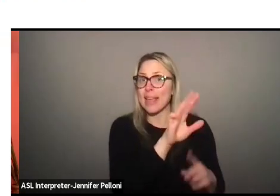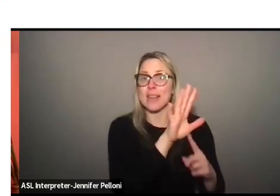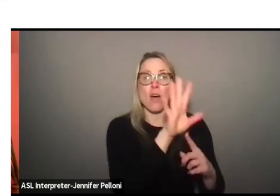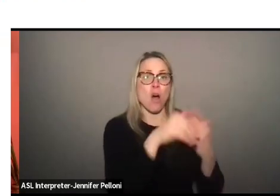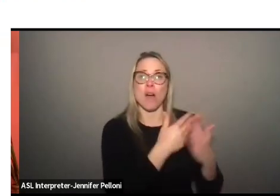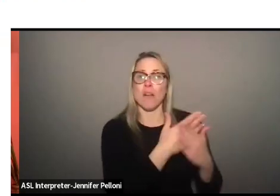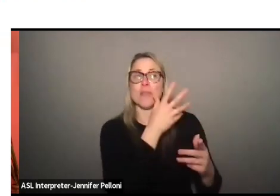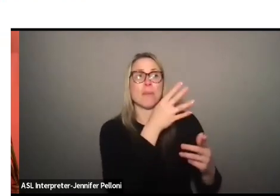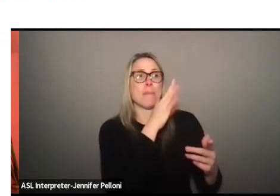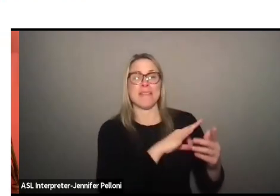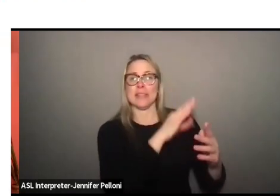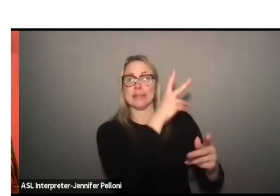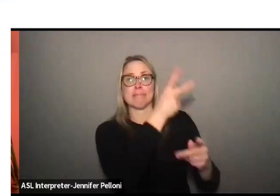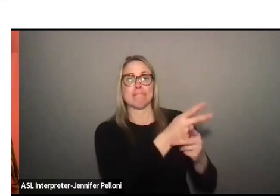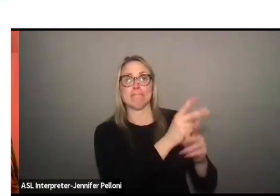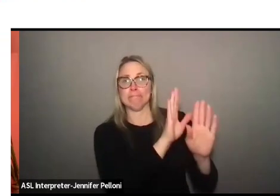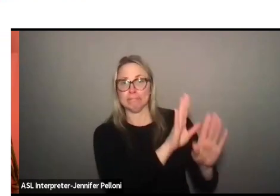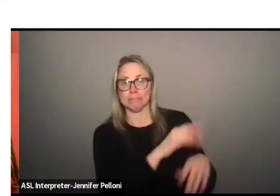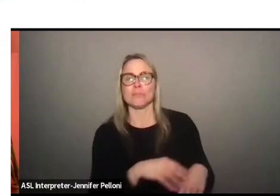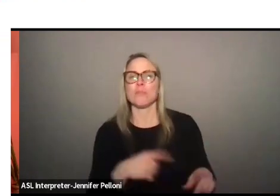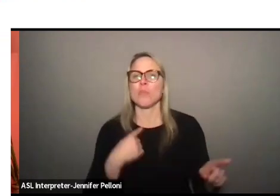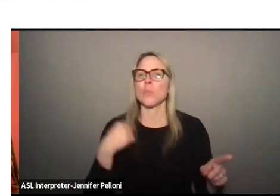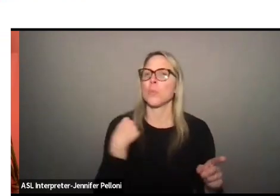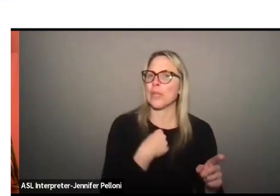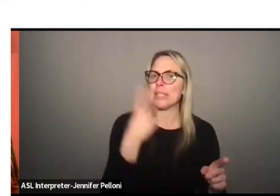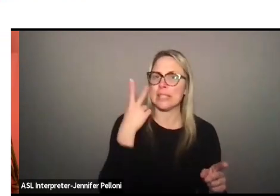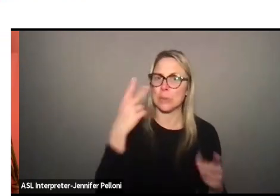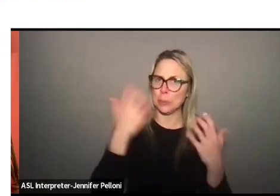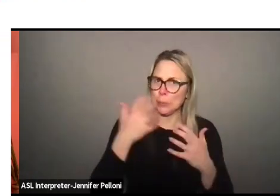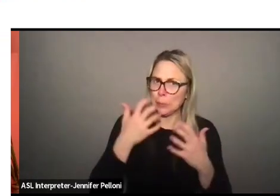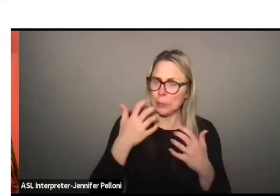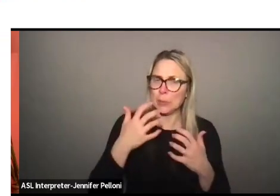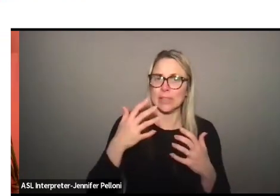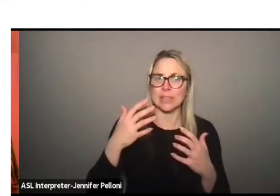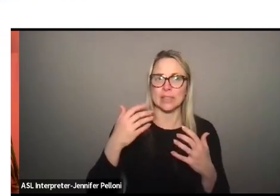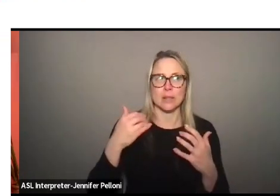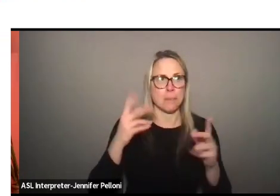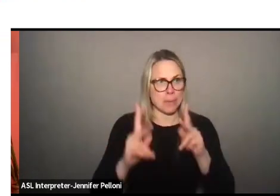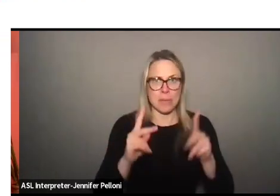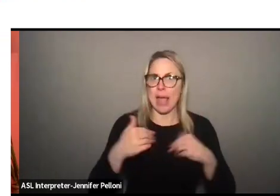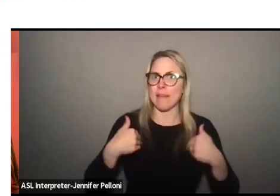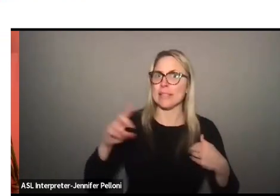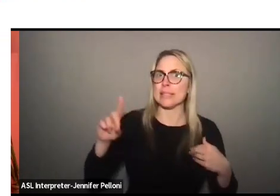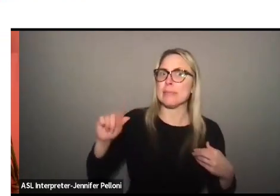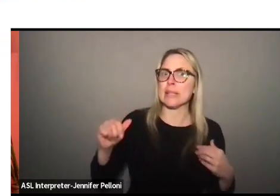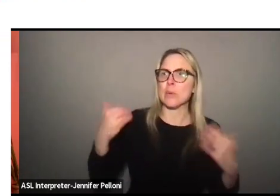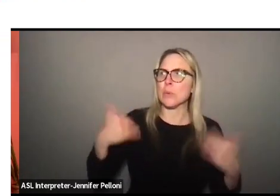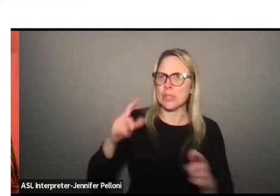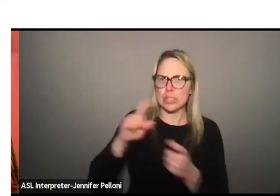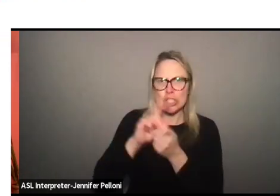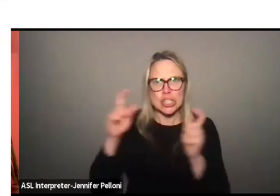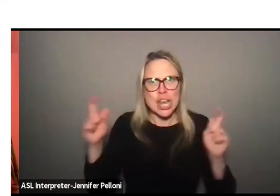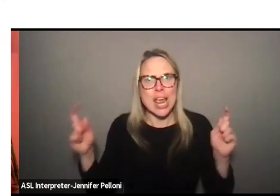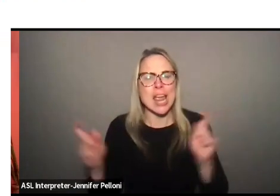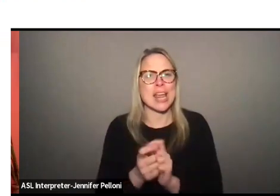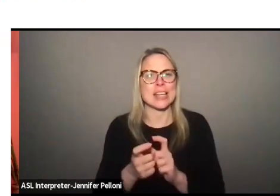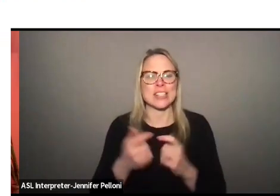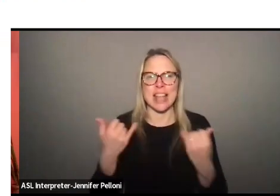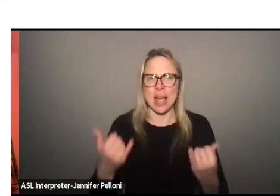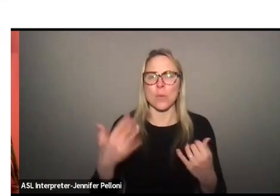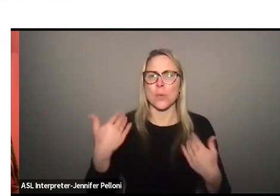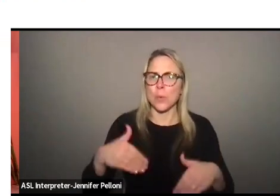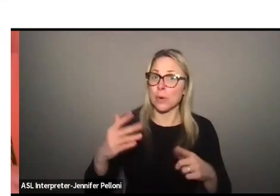of waivers. So we see where this is a real game changer for people with disabilities, because prior